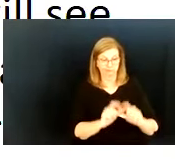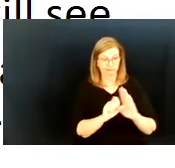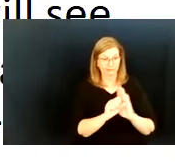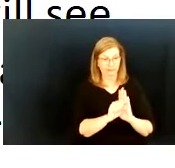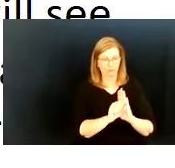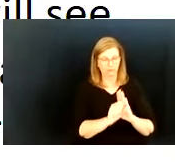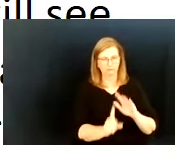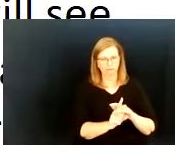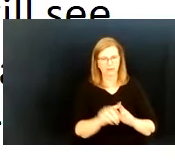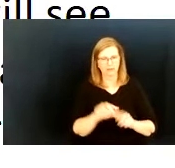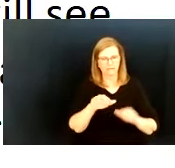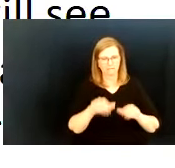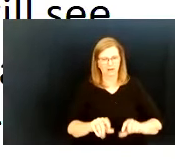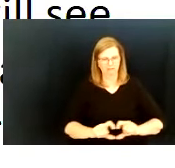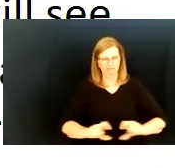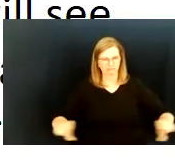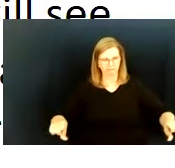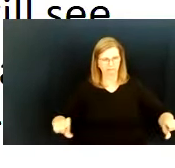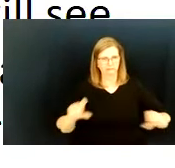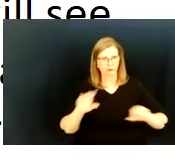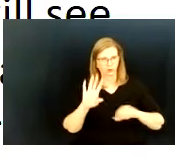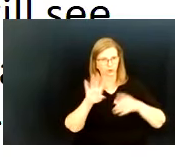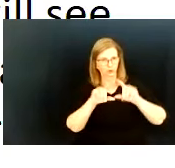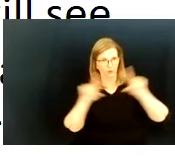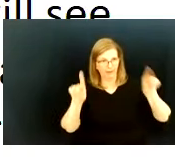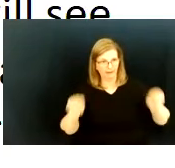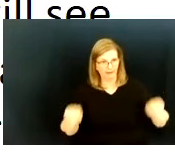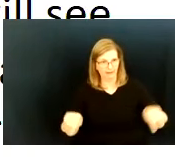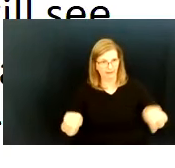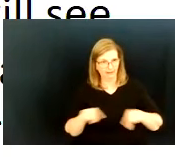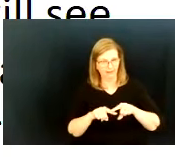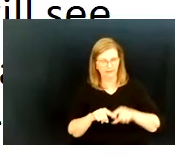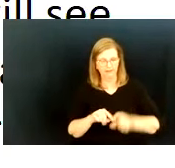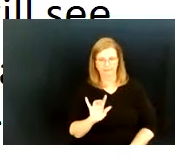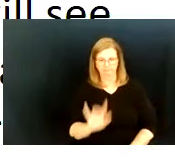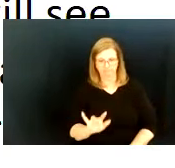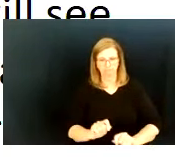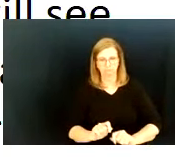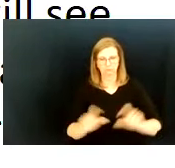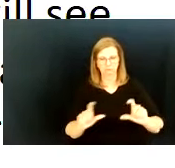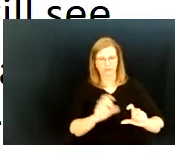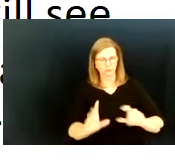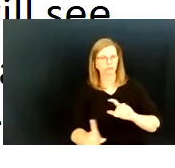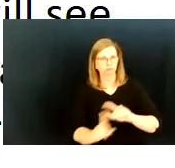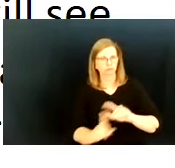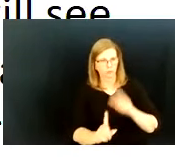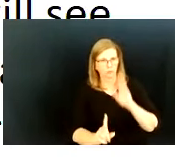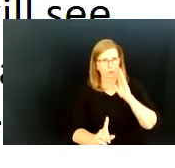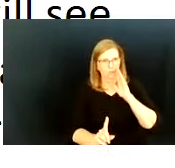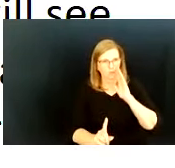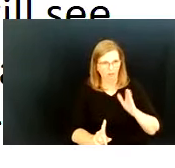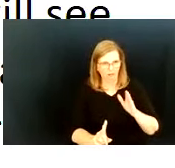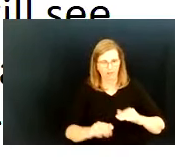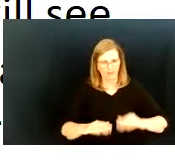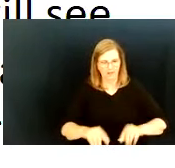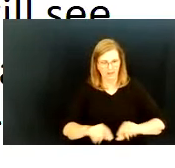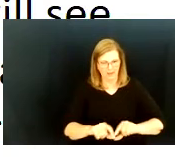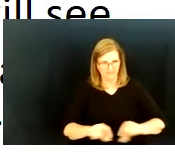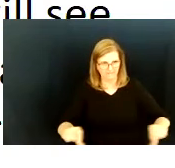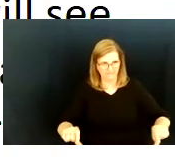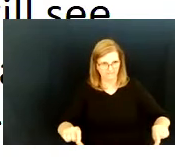bottom black bar of your screen. Click to show captioning along bottom of screen. It might